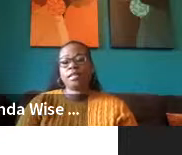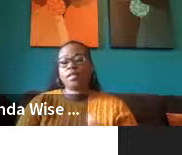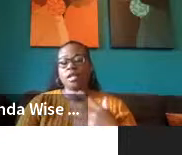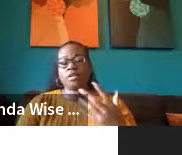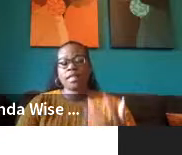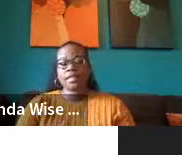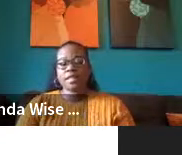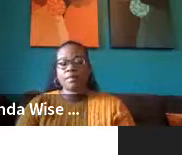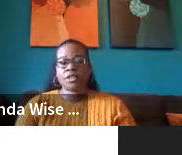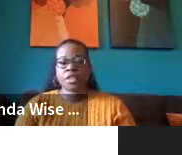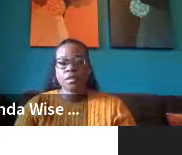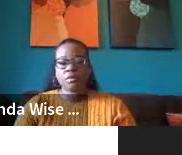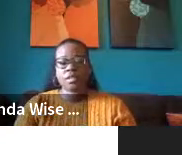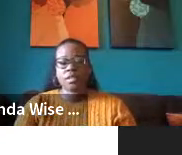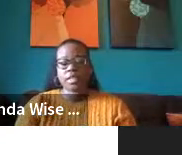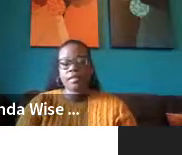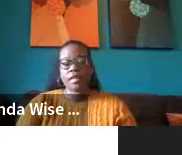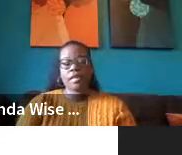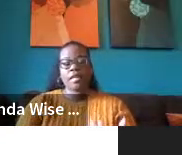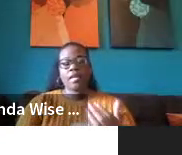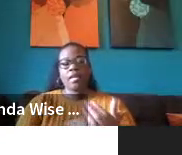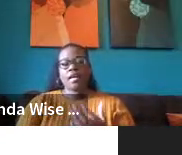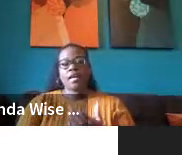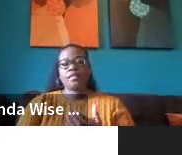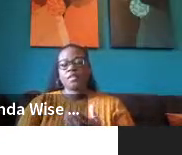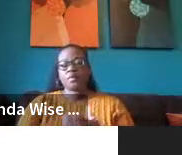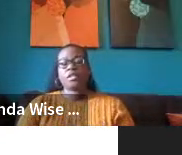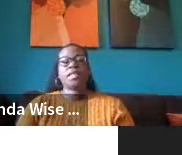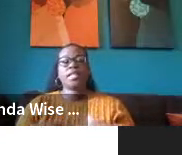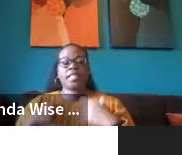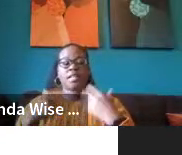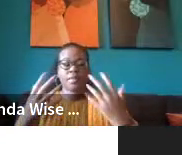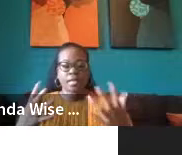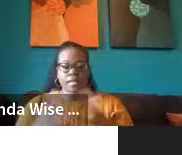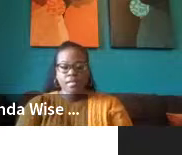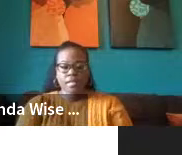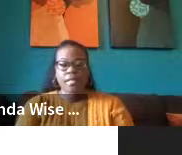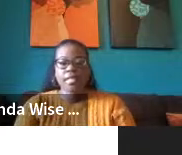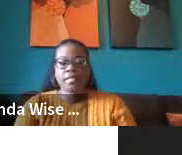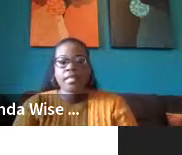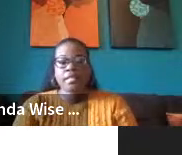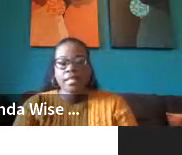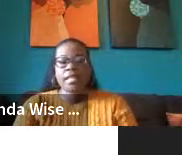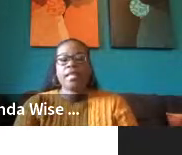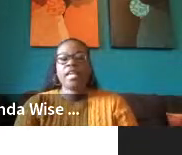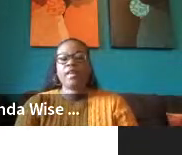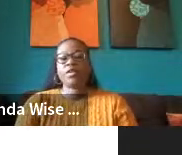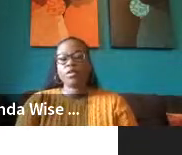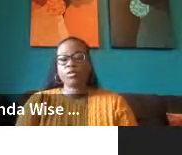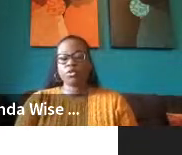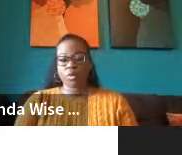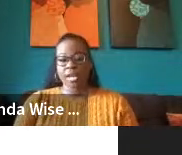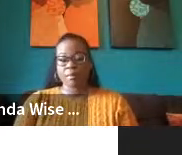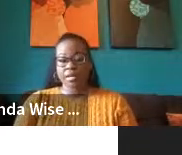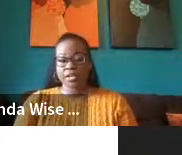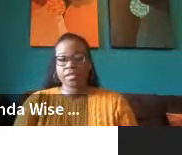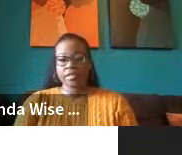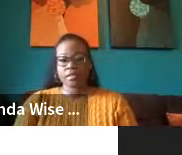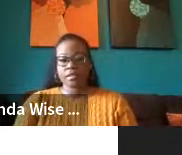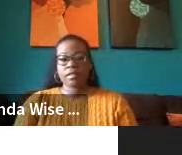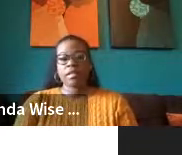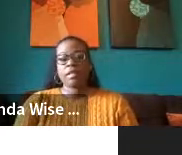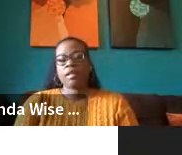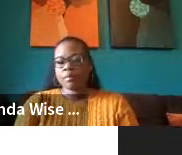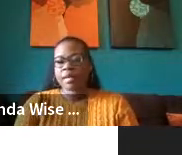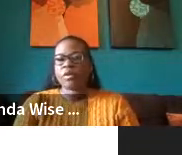y'all, you know, studies have been shown to say that, studies have been done that says that if you use great